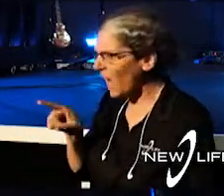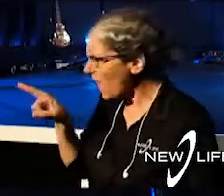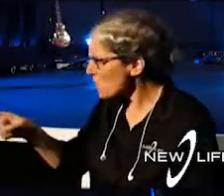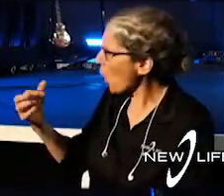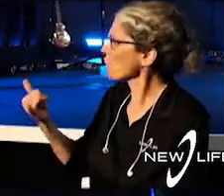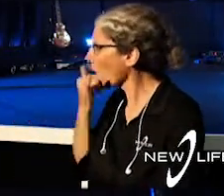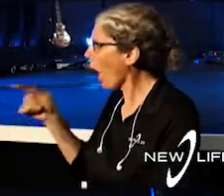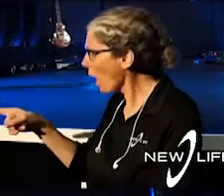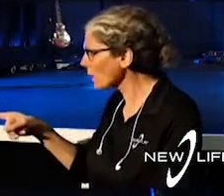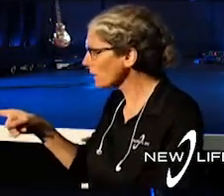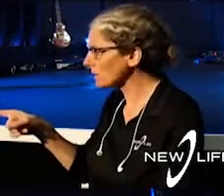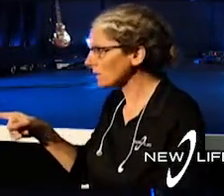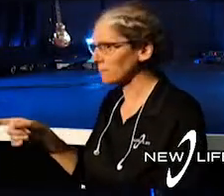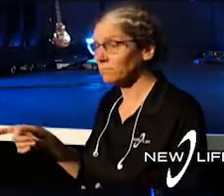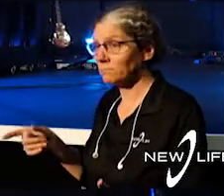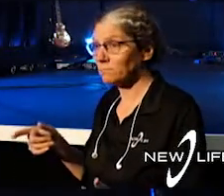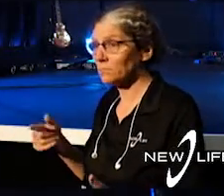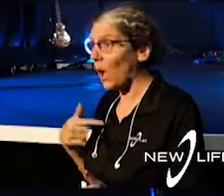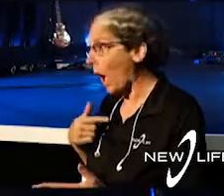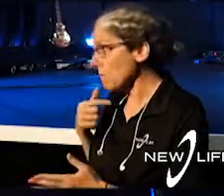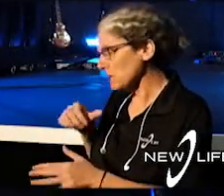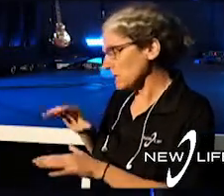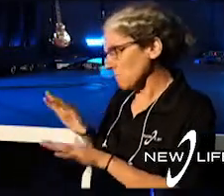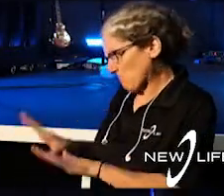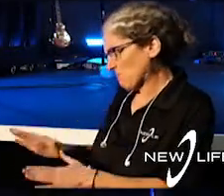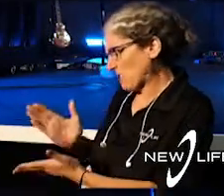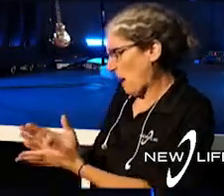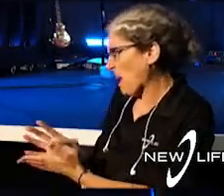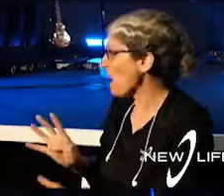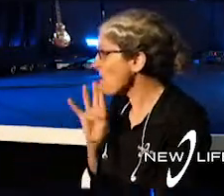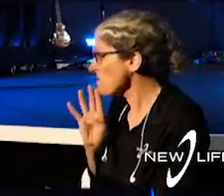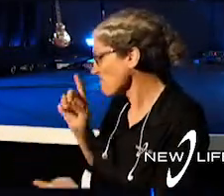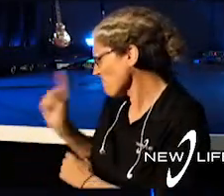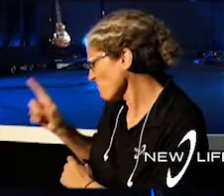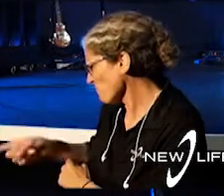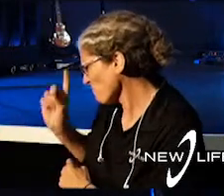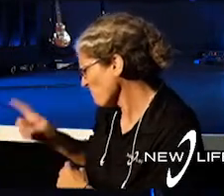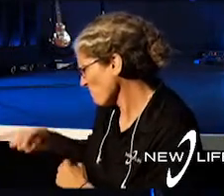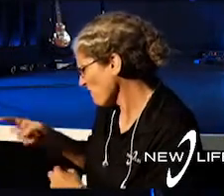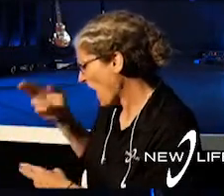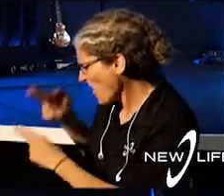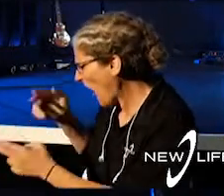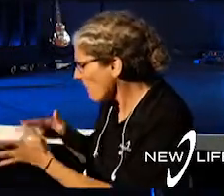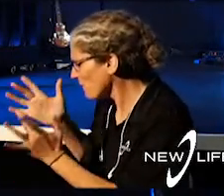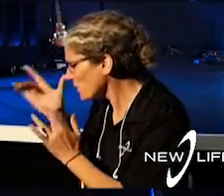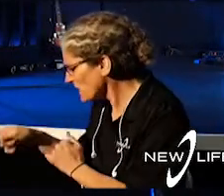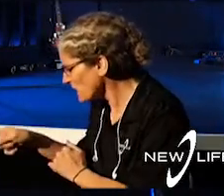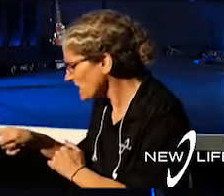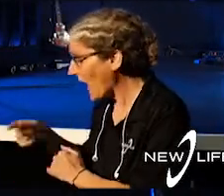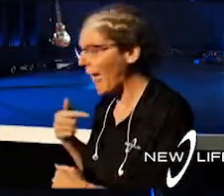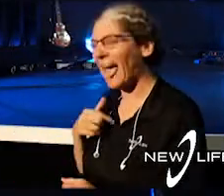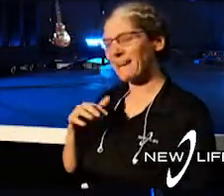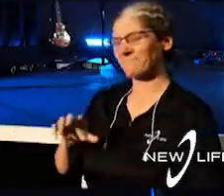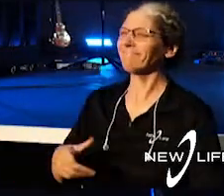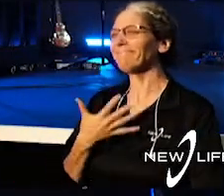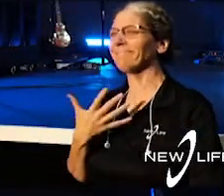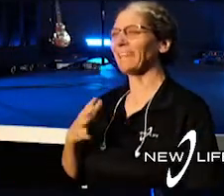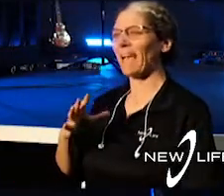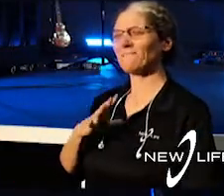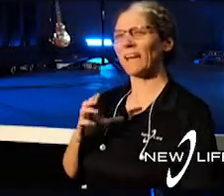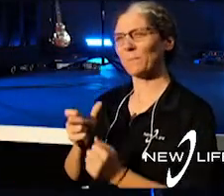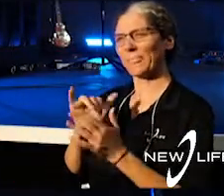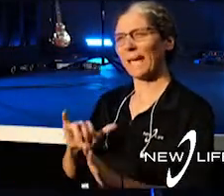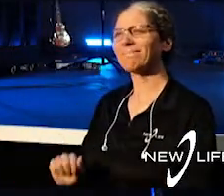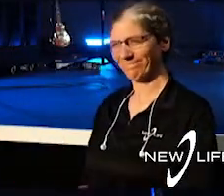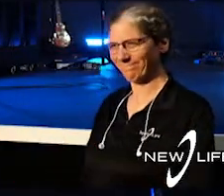person's wrong. So I'm going to dig my heels in, and I'm going to fight in the name of Jesus, and I'm going to feel glorified and justified for it.